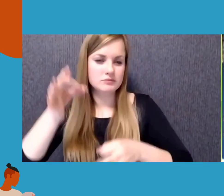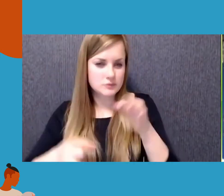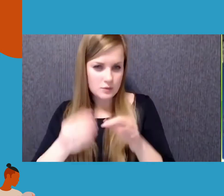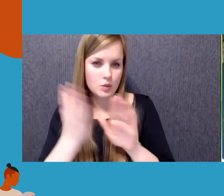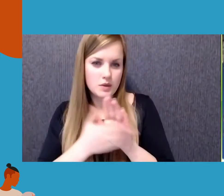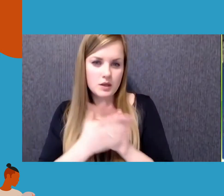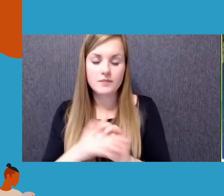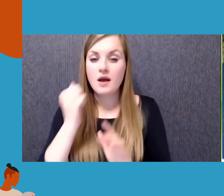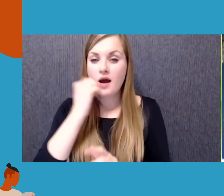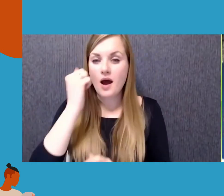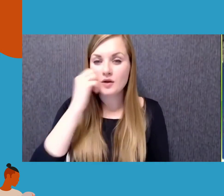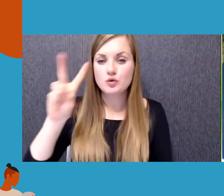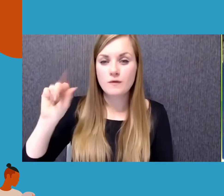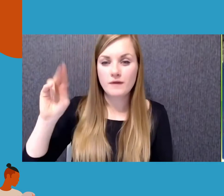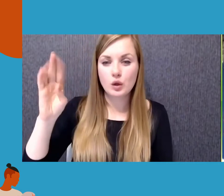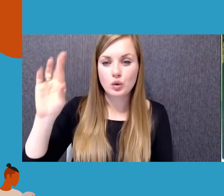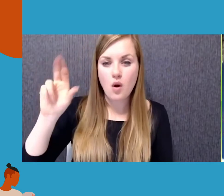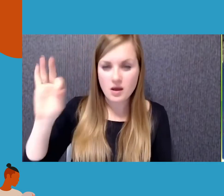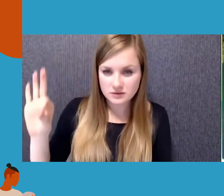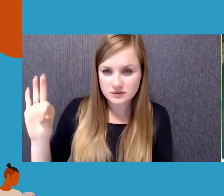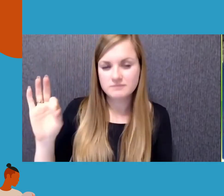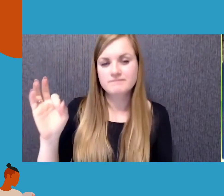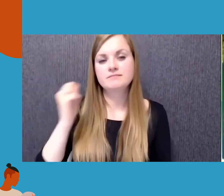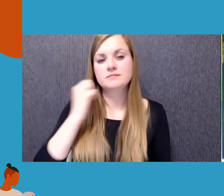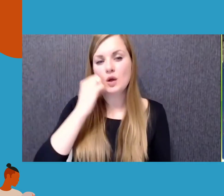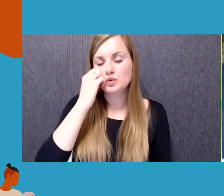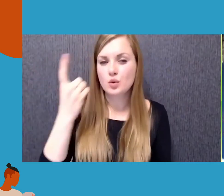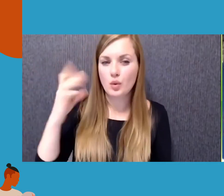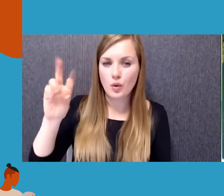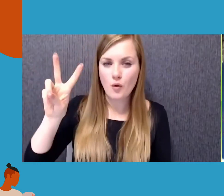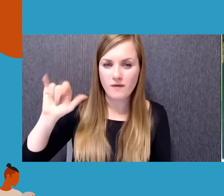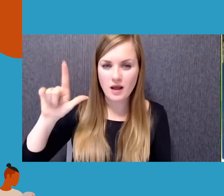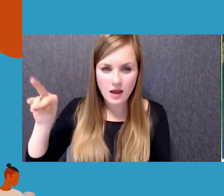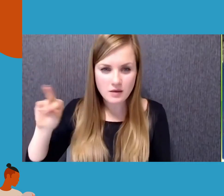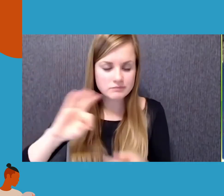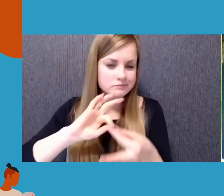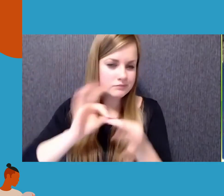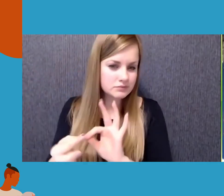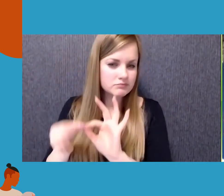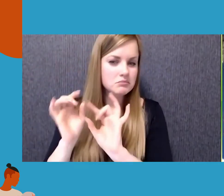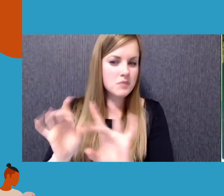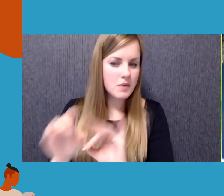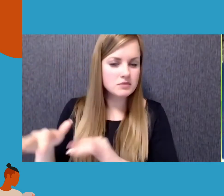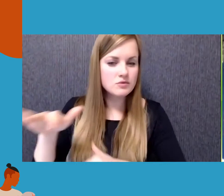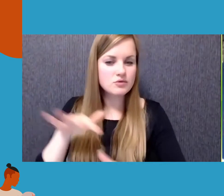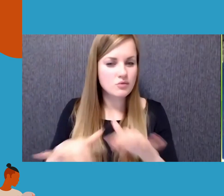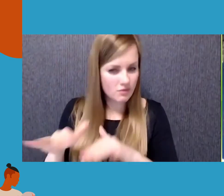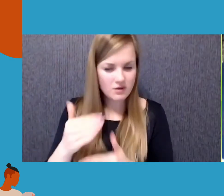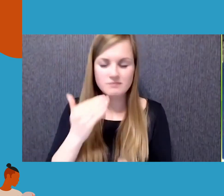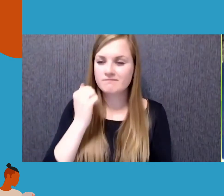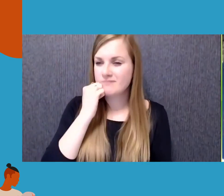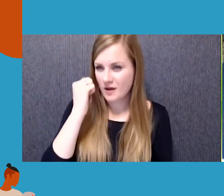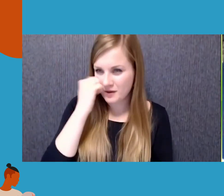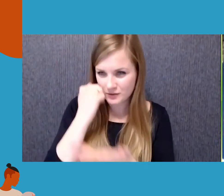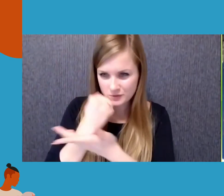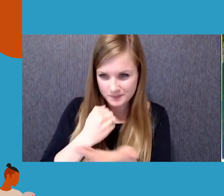And I'm grateful to Viktor Kundrak. I am grateful to Dovilė for their